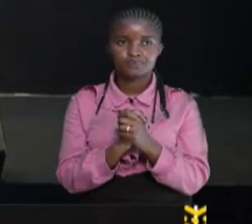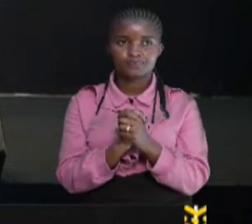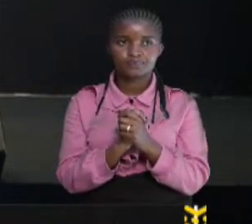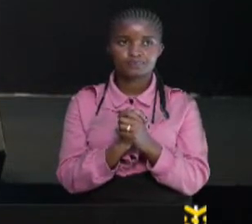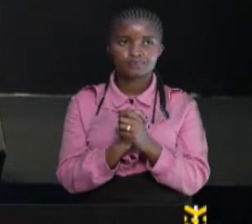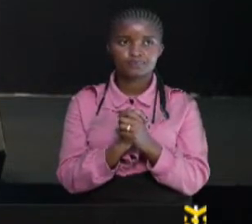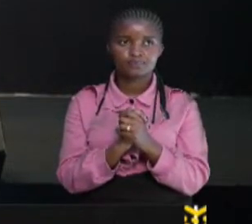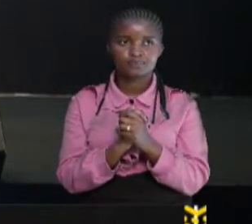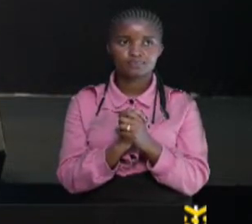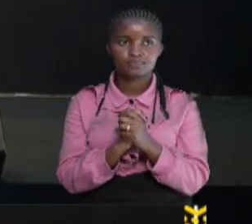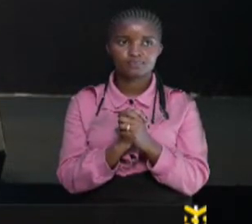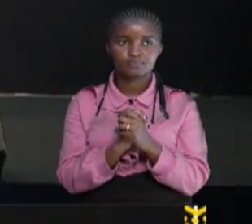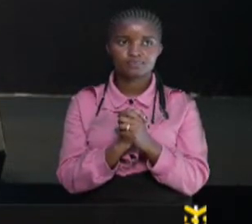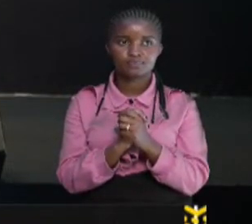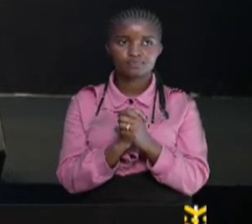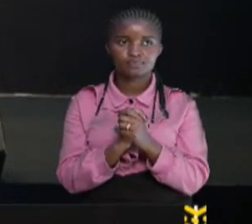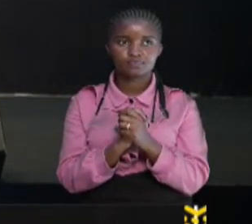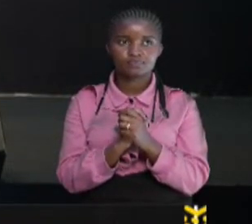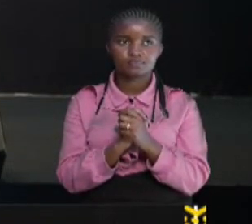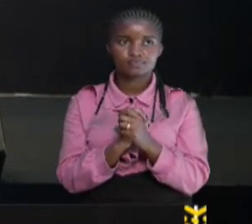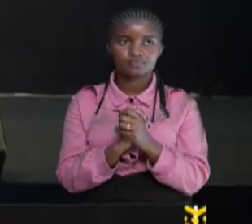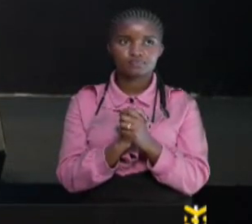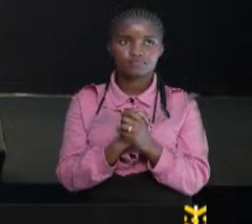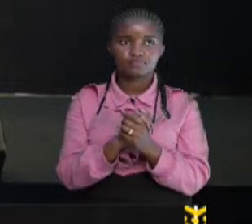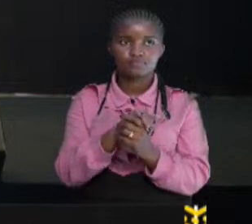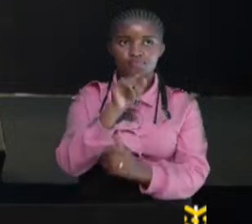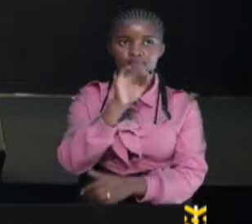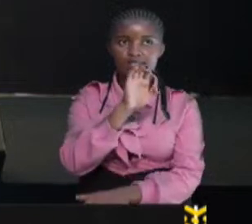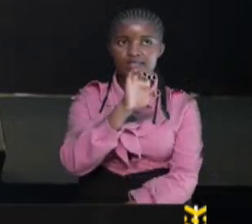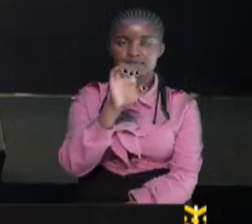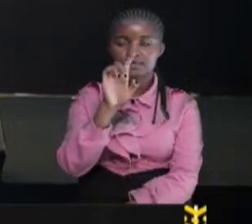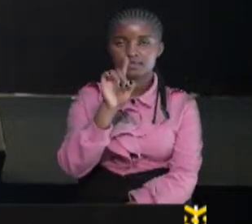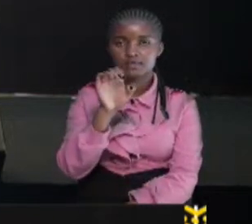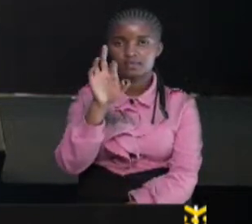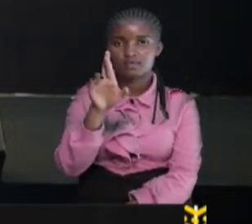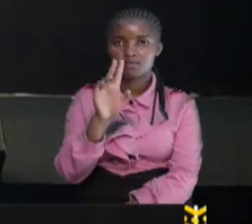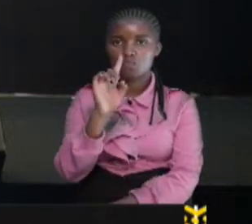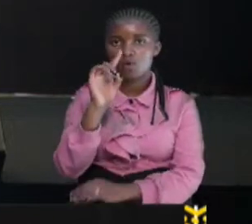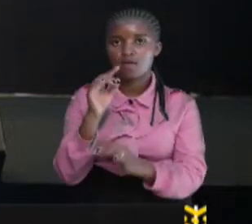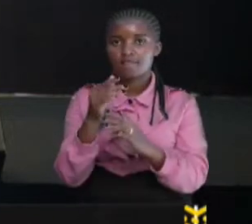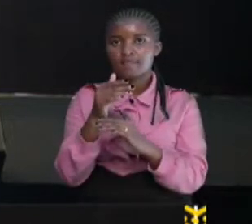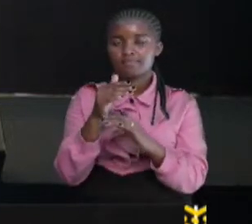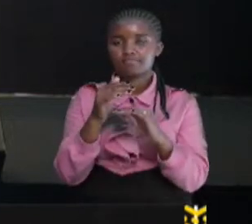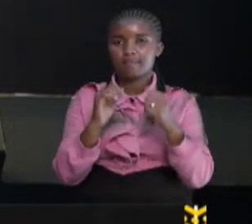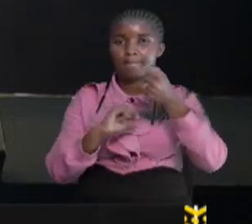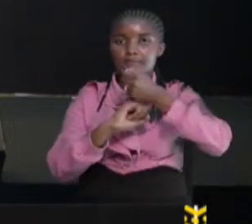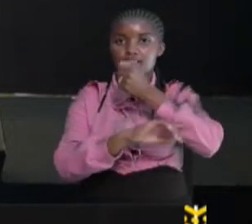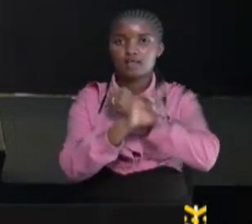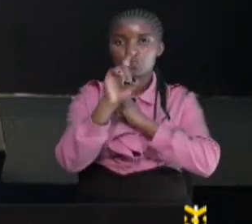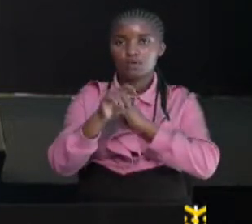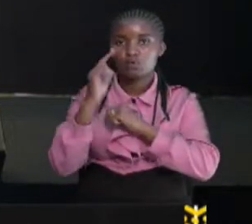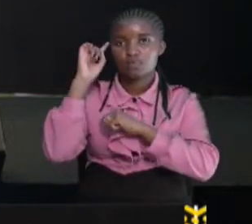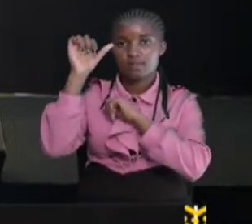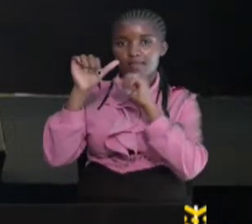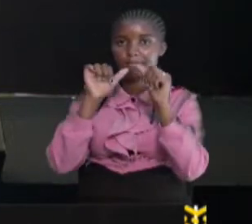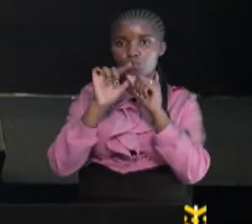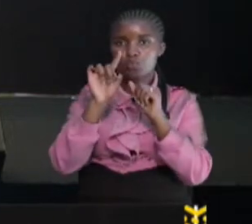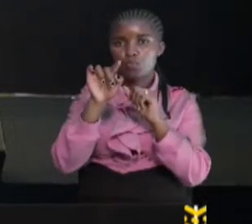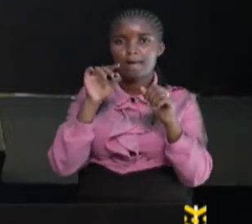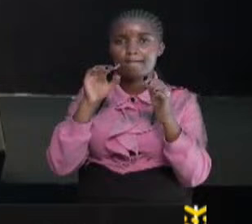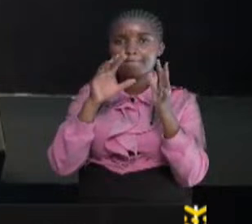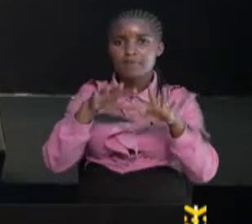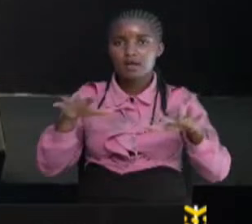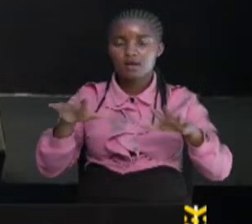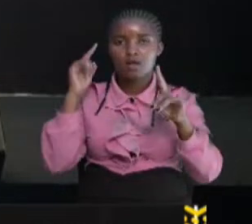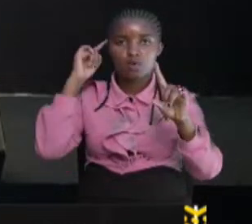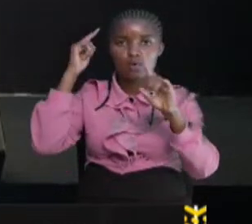Teaser, which is one of the first pillars you need to think about. Your marketing goal here is to, create